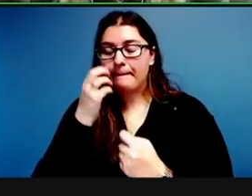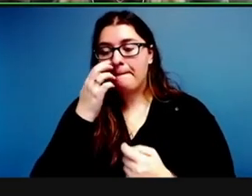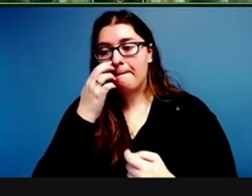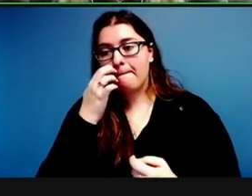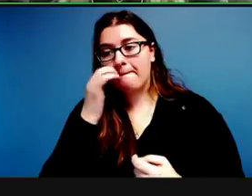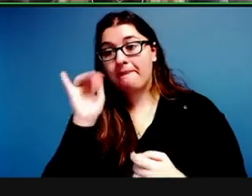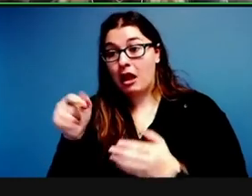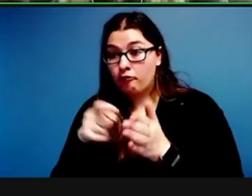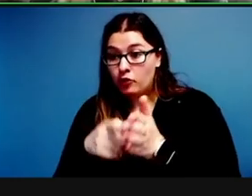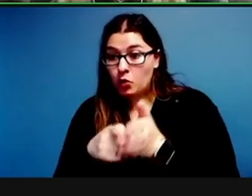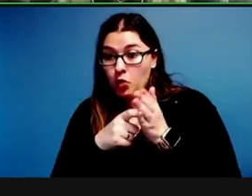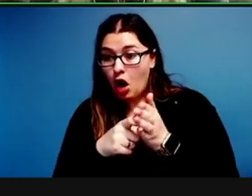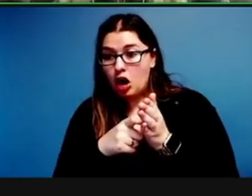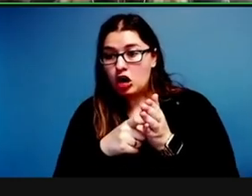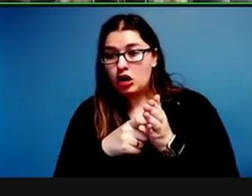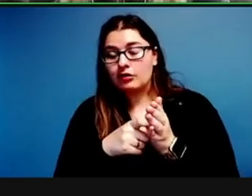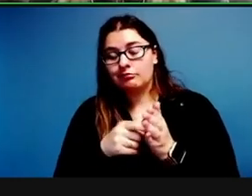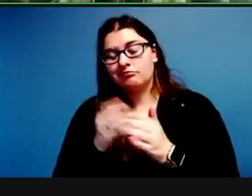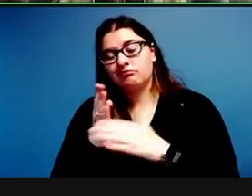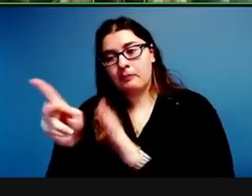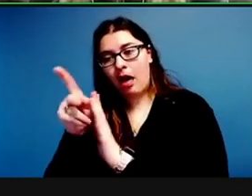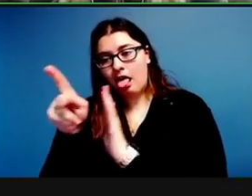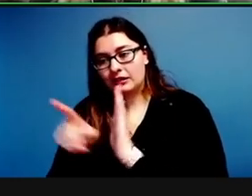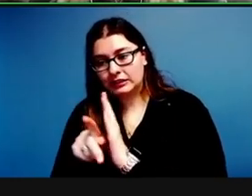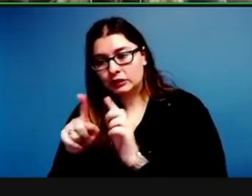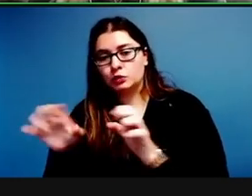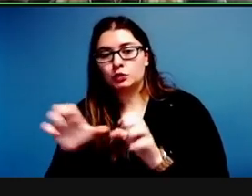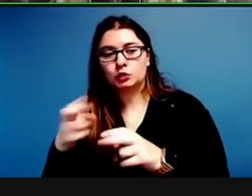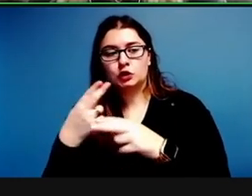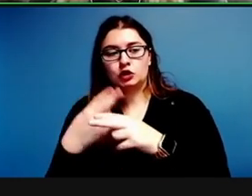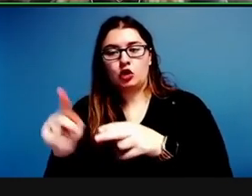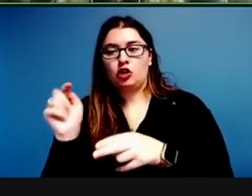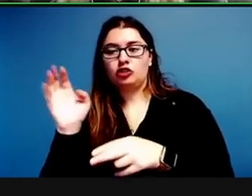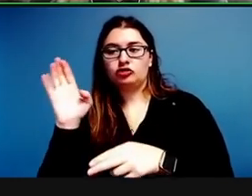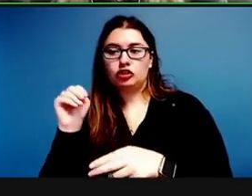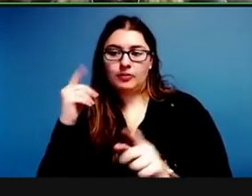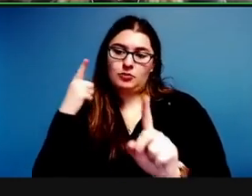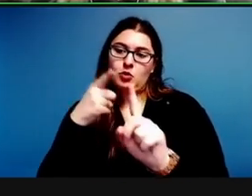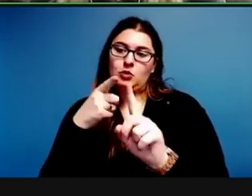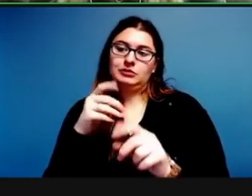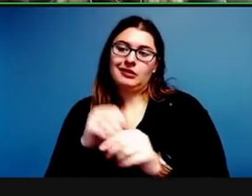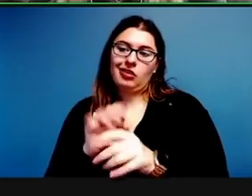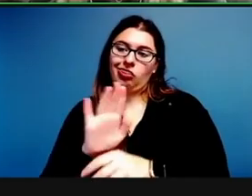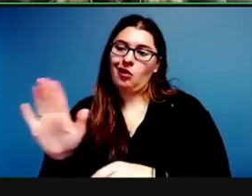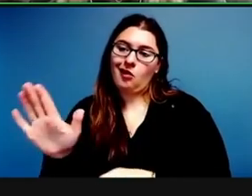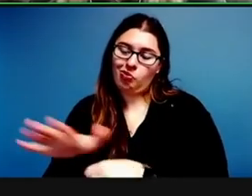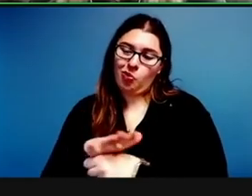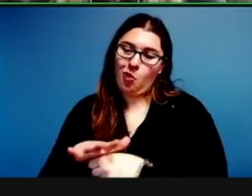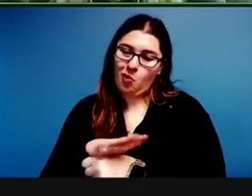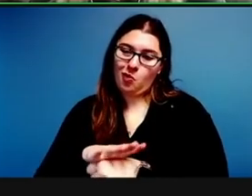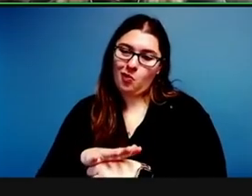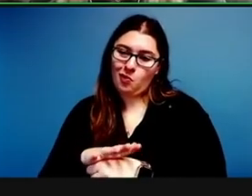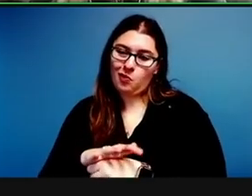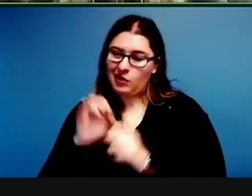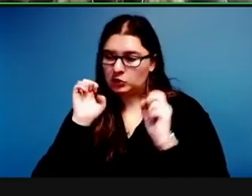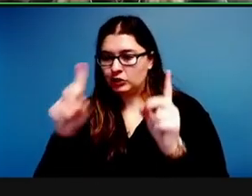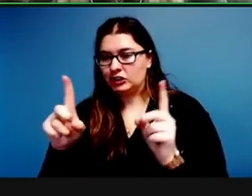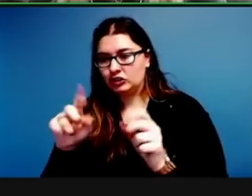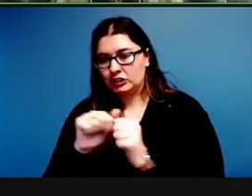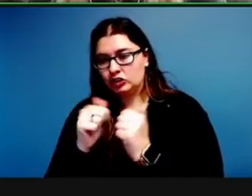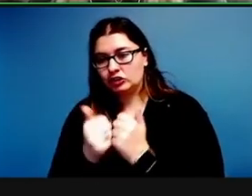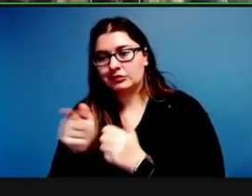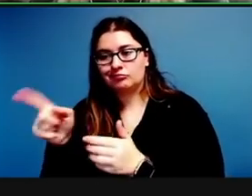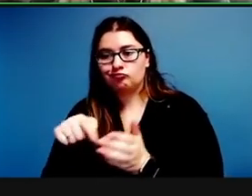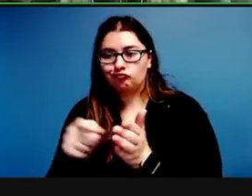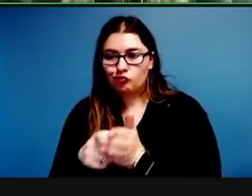are required by policy to do short-term objectives just within their own local educational agency.